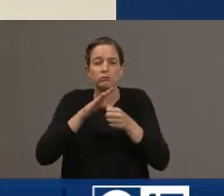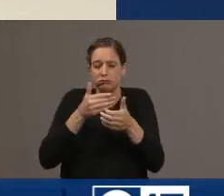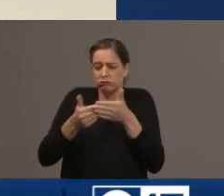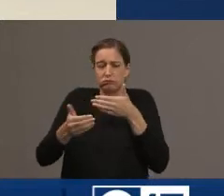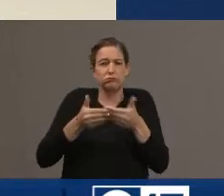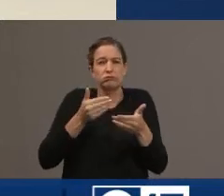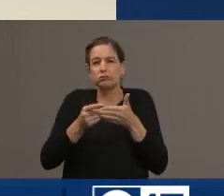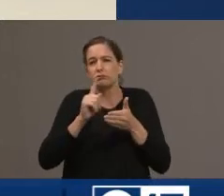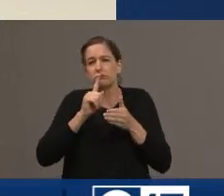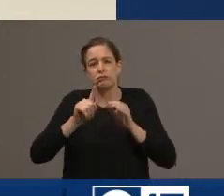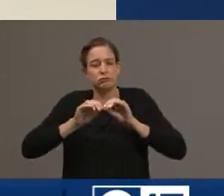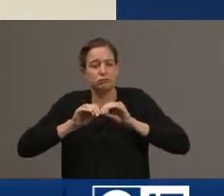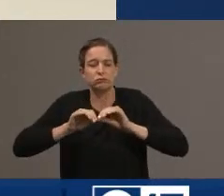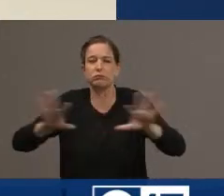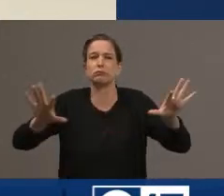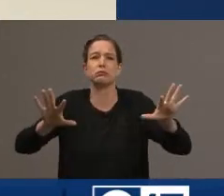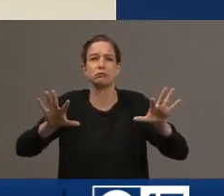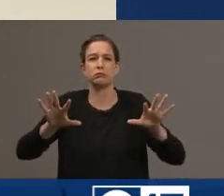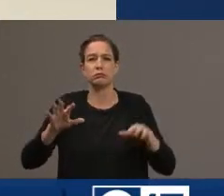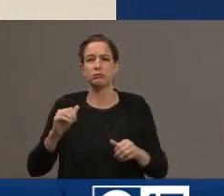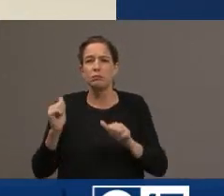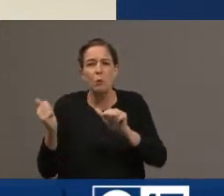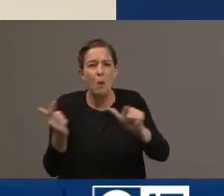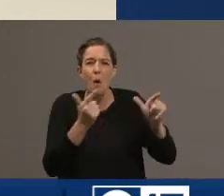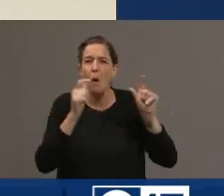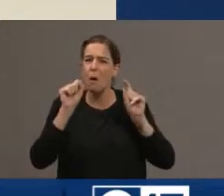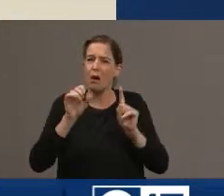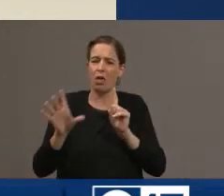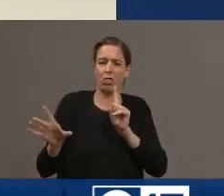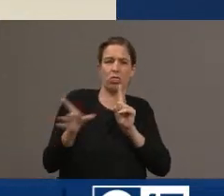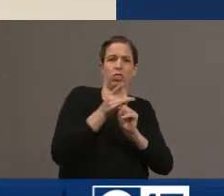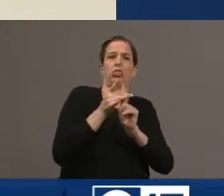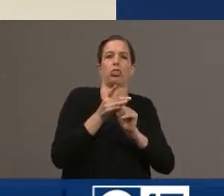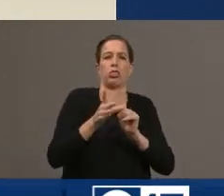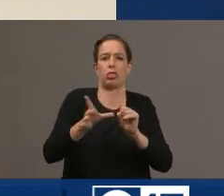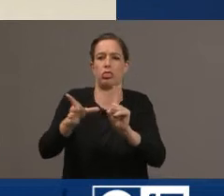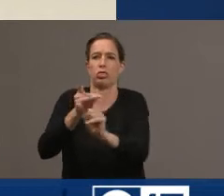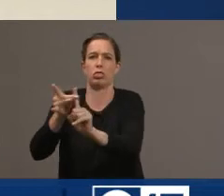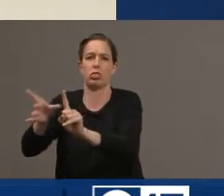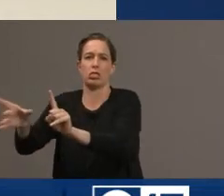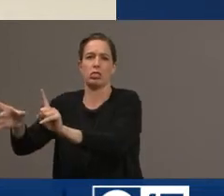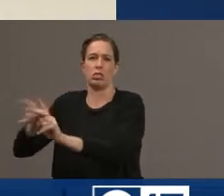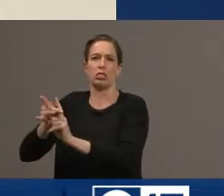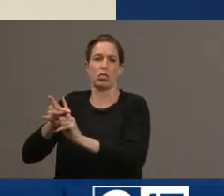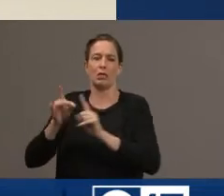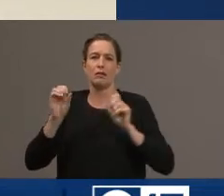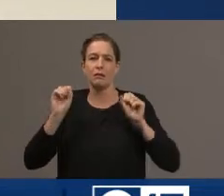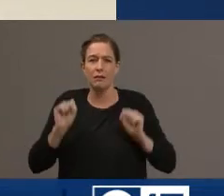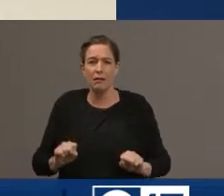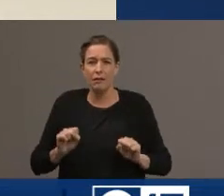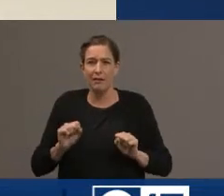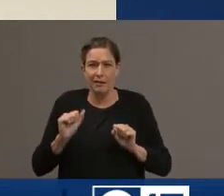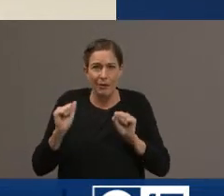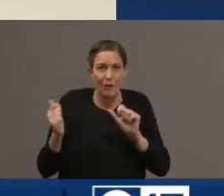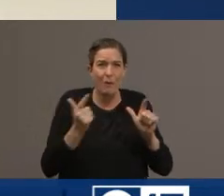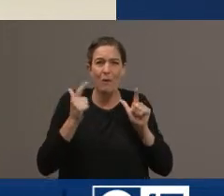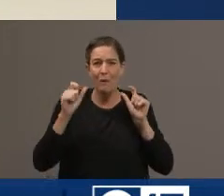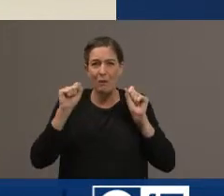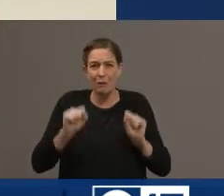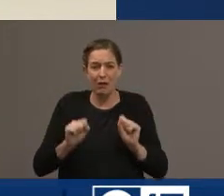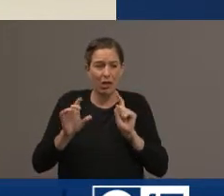Anyone can get this virus, and anyone can spread this virus.